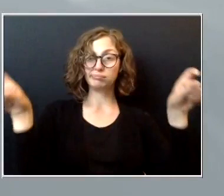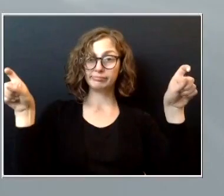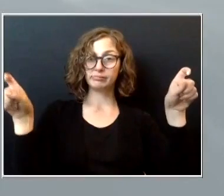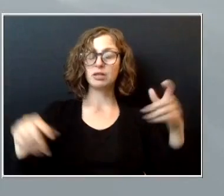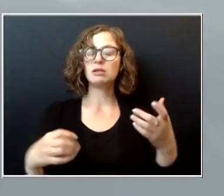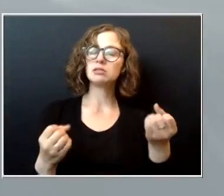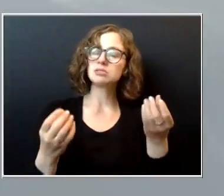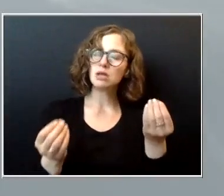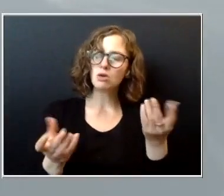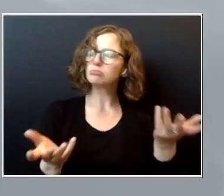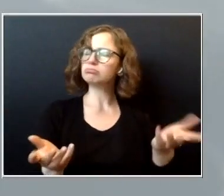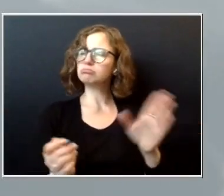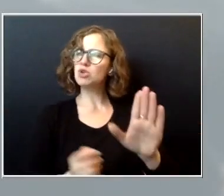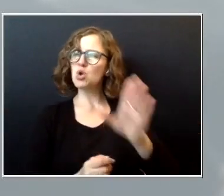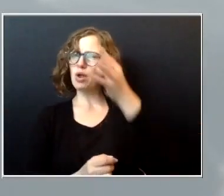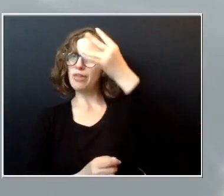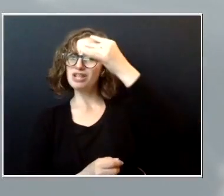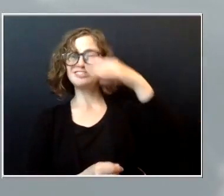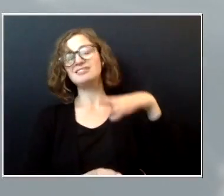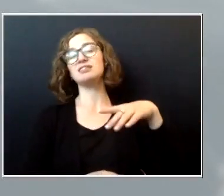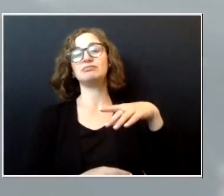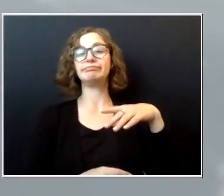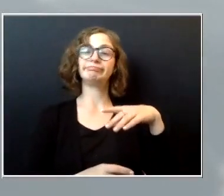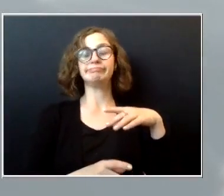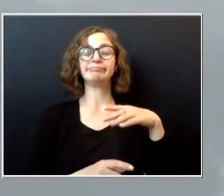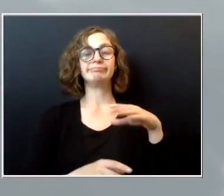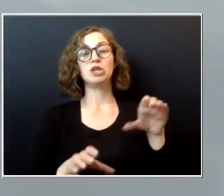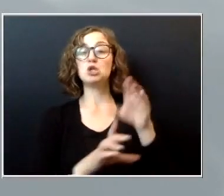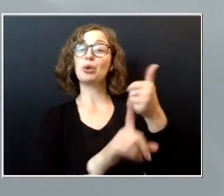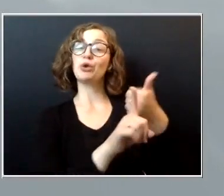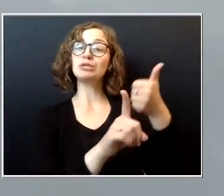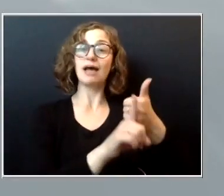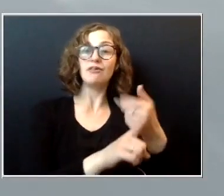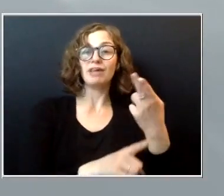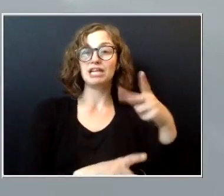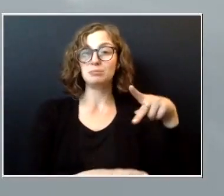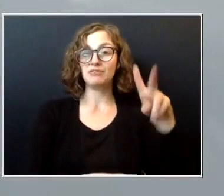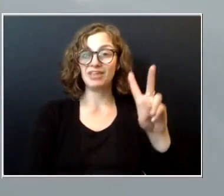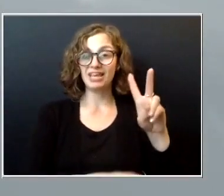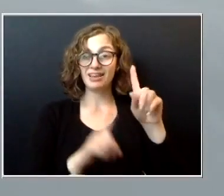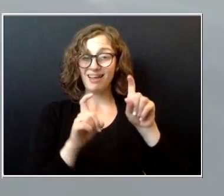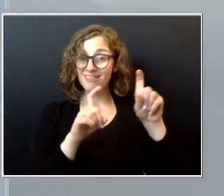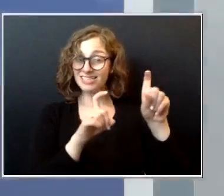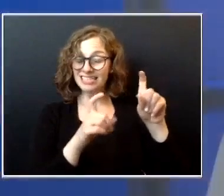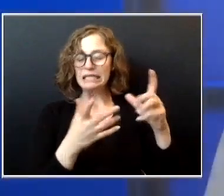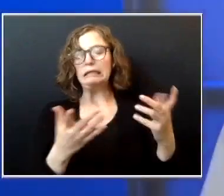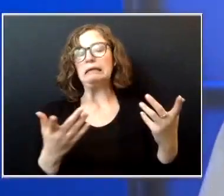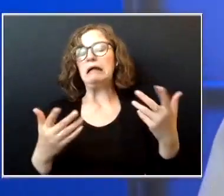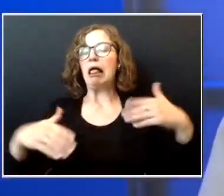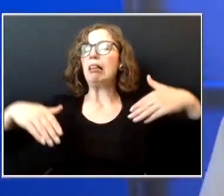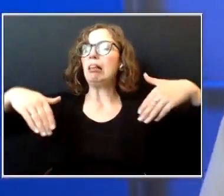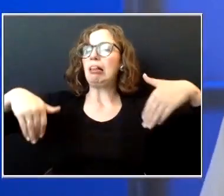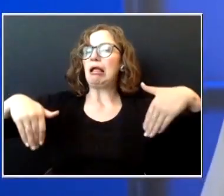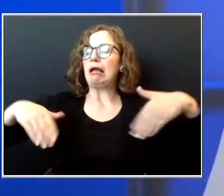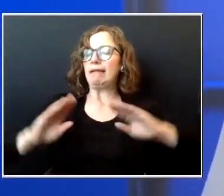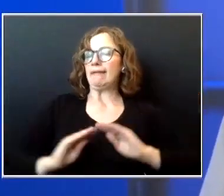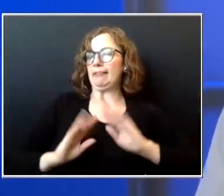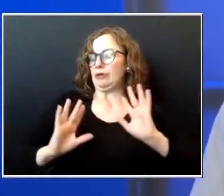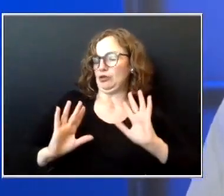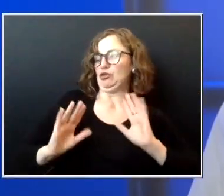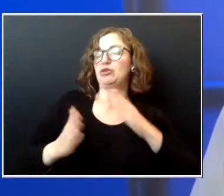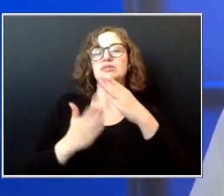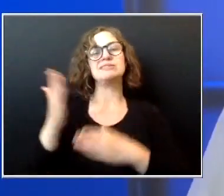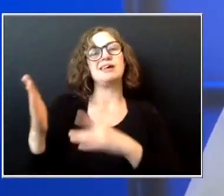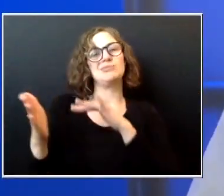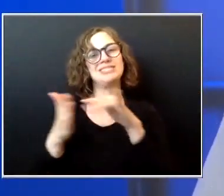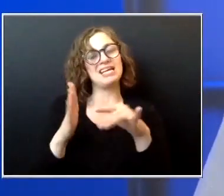this DIY HPV test? I think the jury's still out on this. There's some studies that have shown that there could be